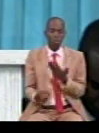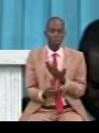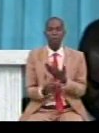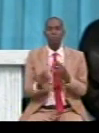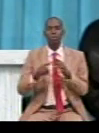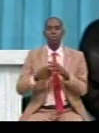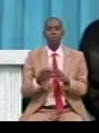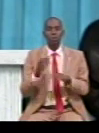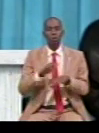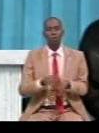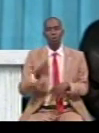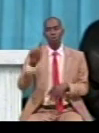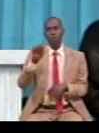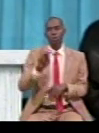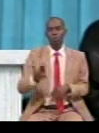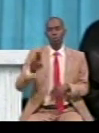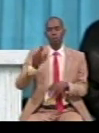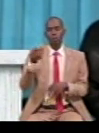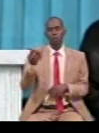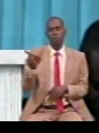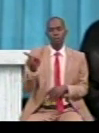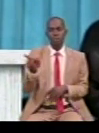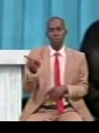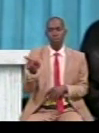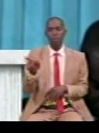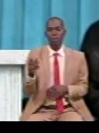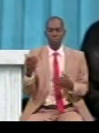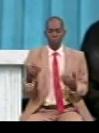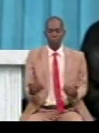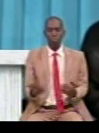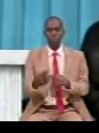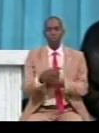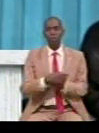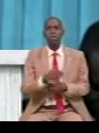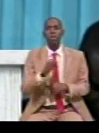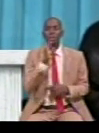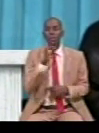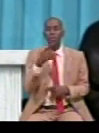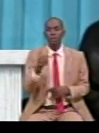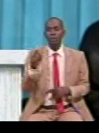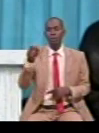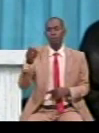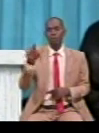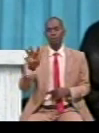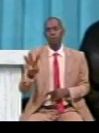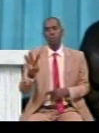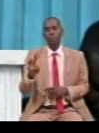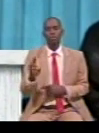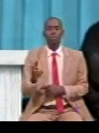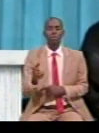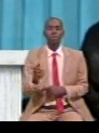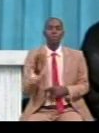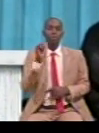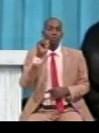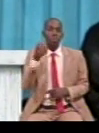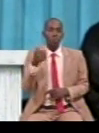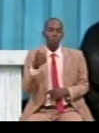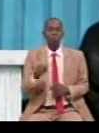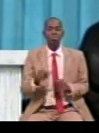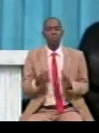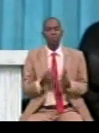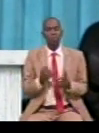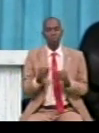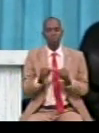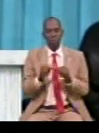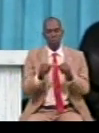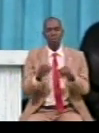Thursday, the 21st. Today is the 24th. Tomorrow it is continuing in